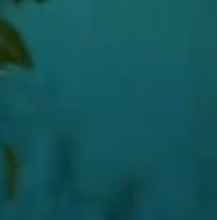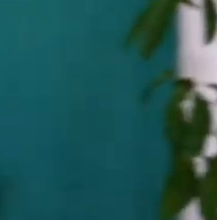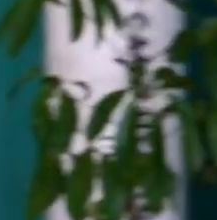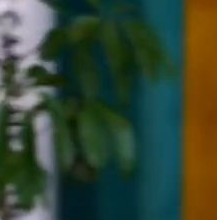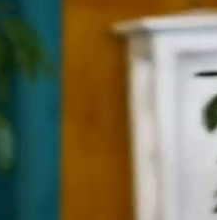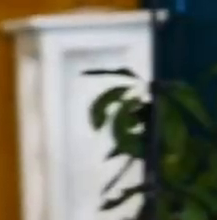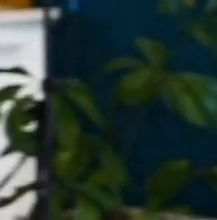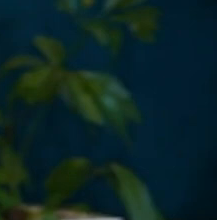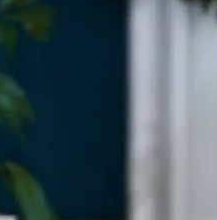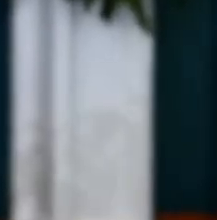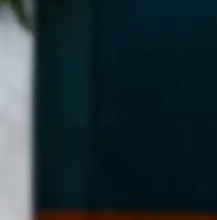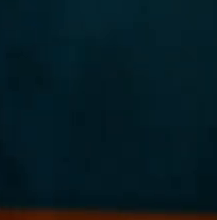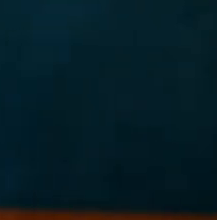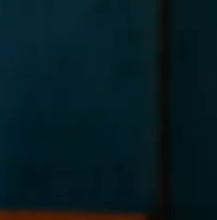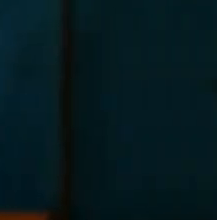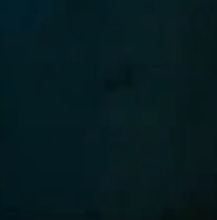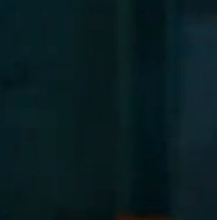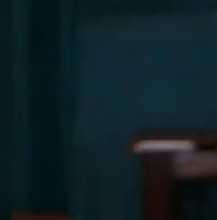And they had the truth.